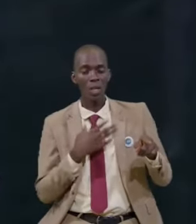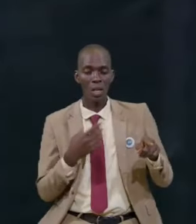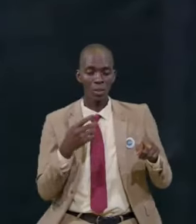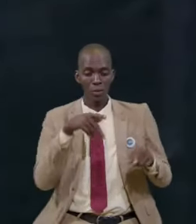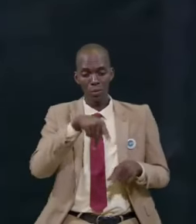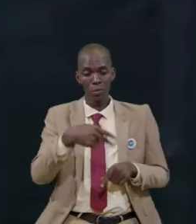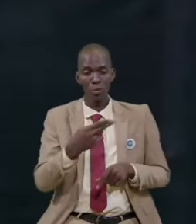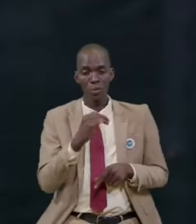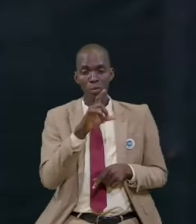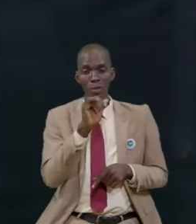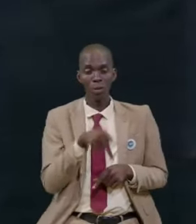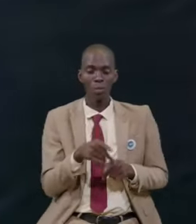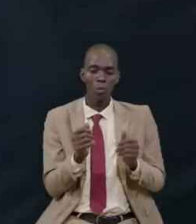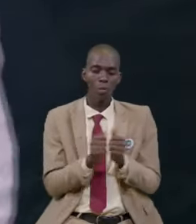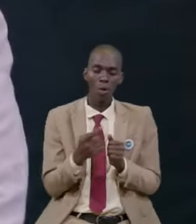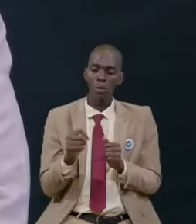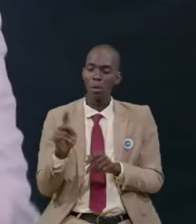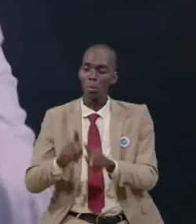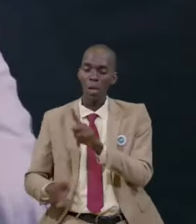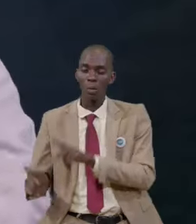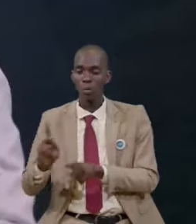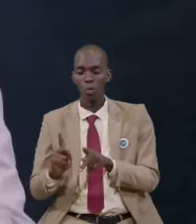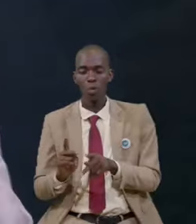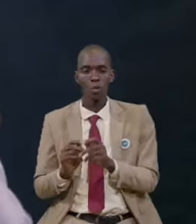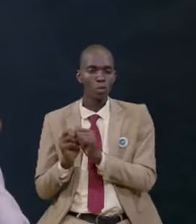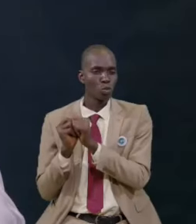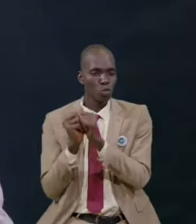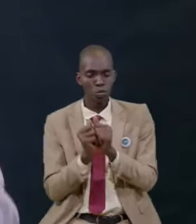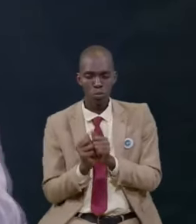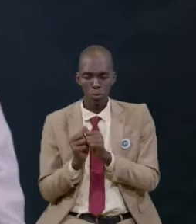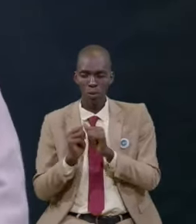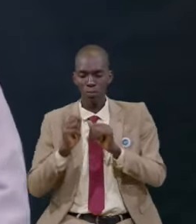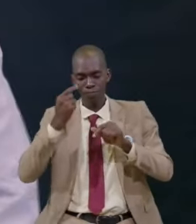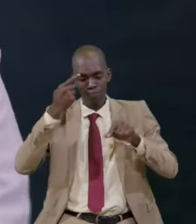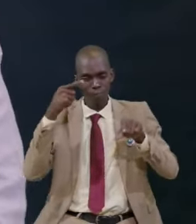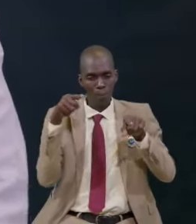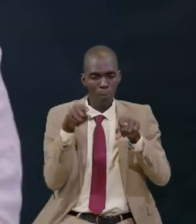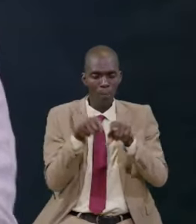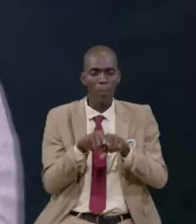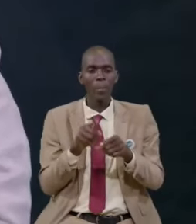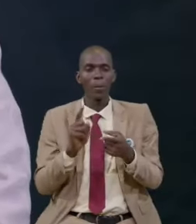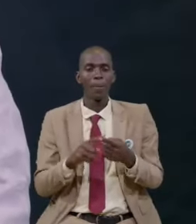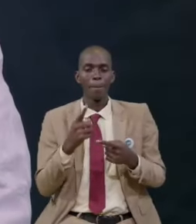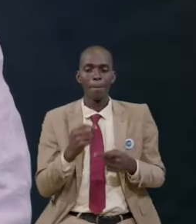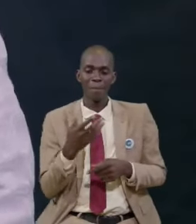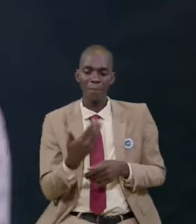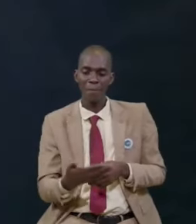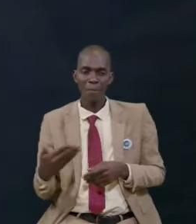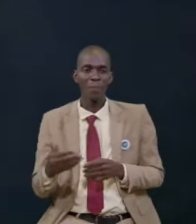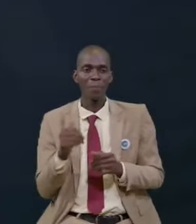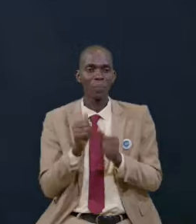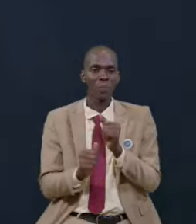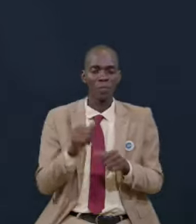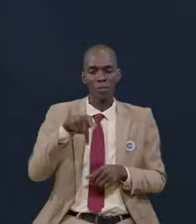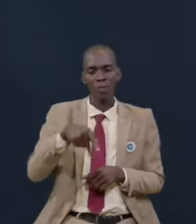gave heed to the things unto those things which Philip spake. He told them